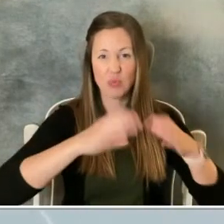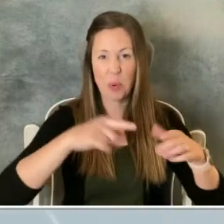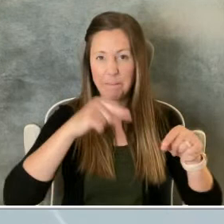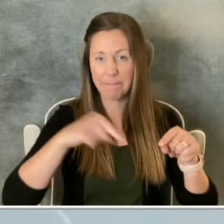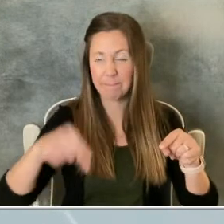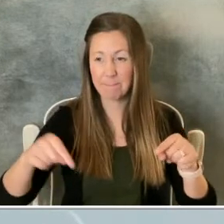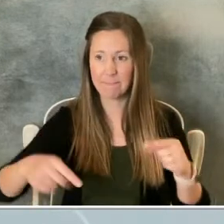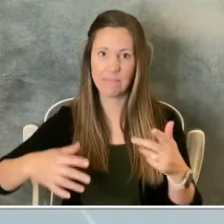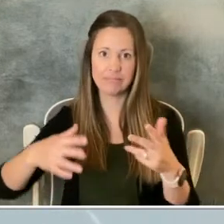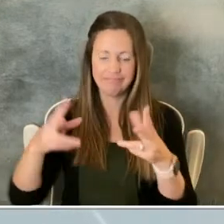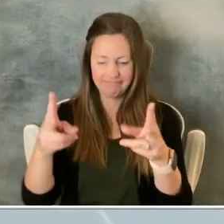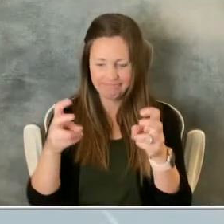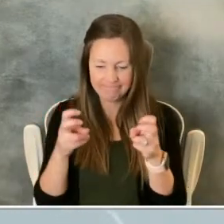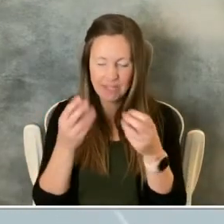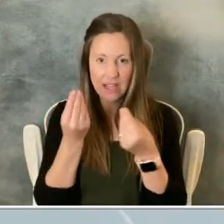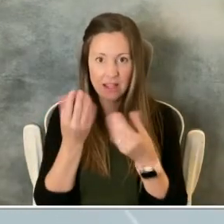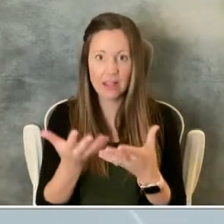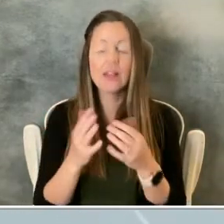more than